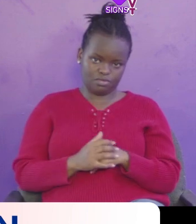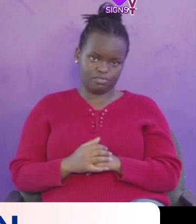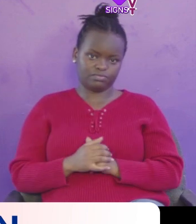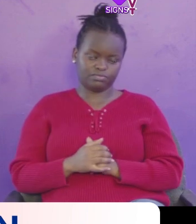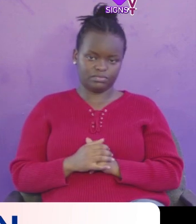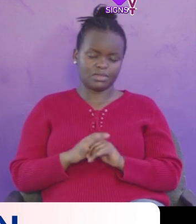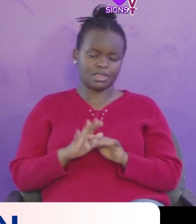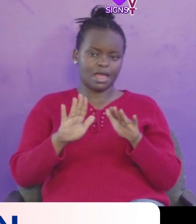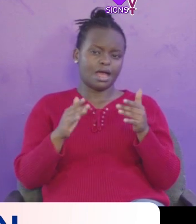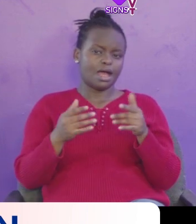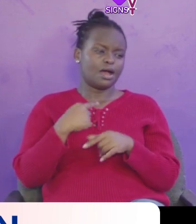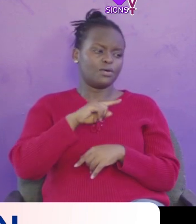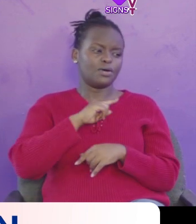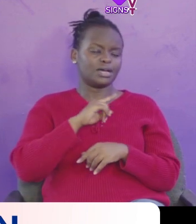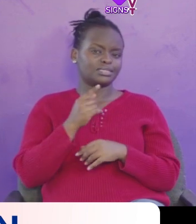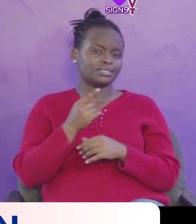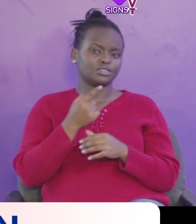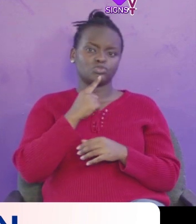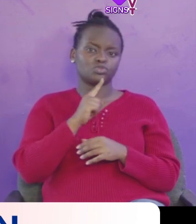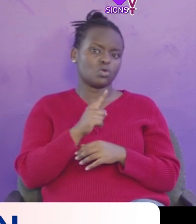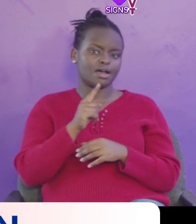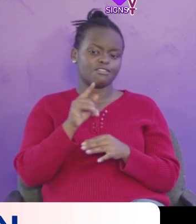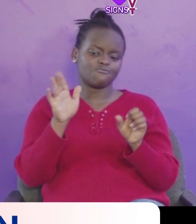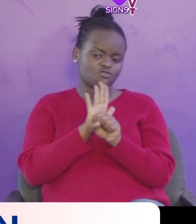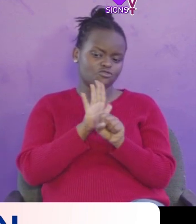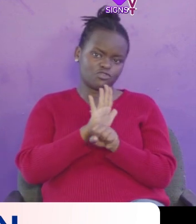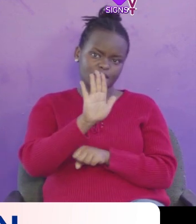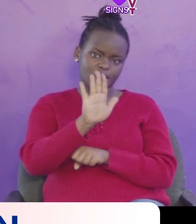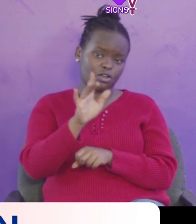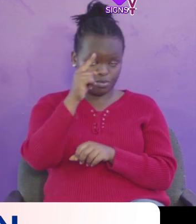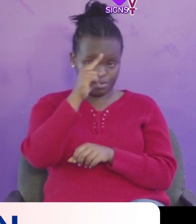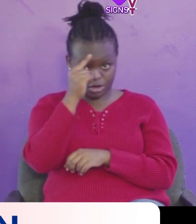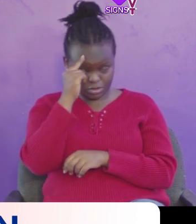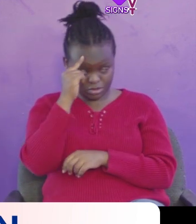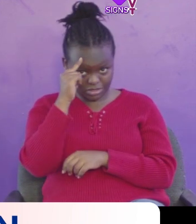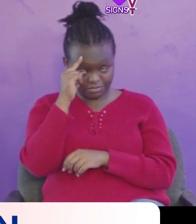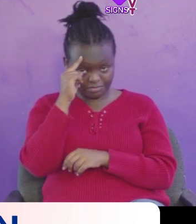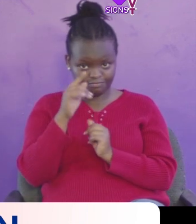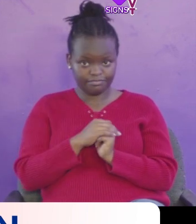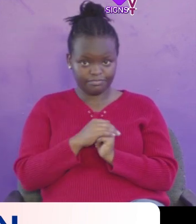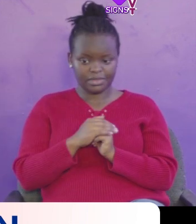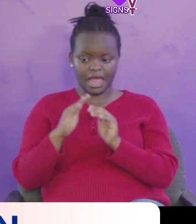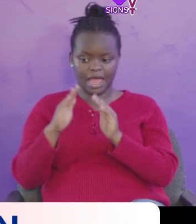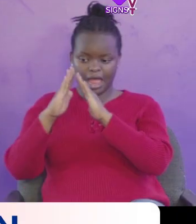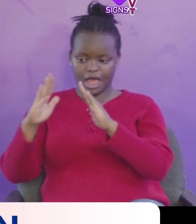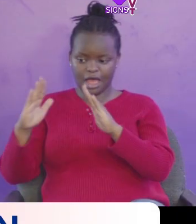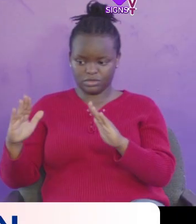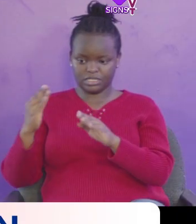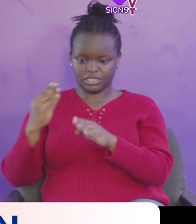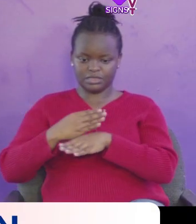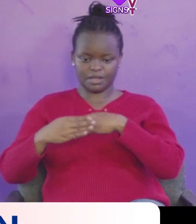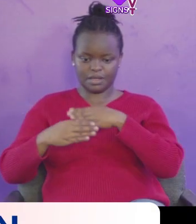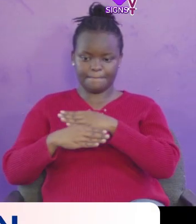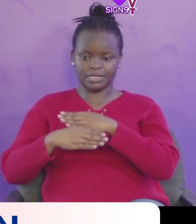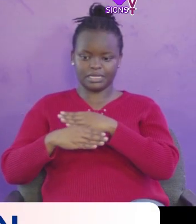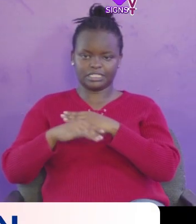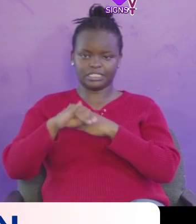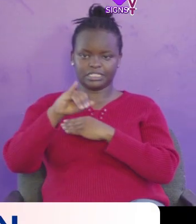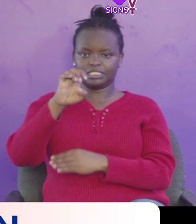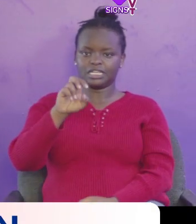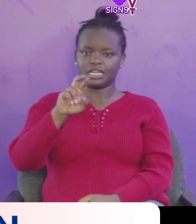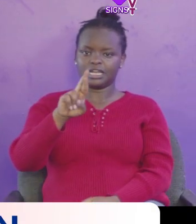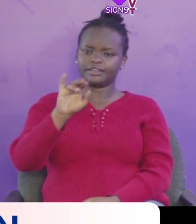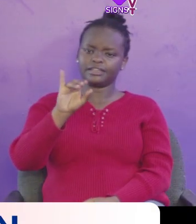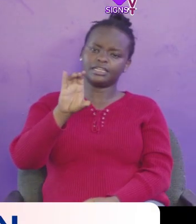How are we sure that it will be fully yours? Because houses were built like, let us say, like Jericho,